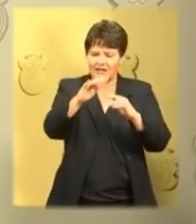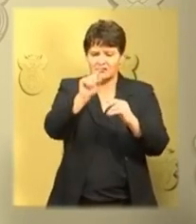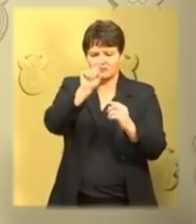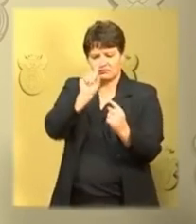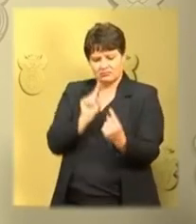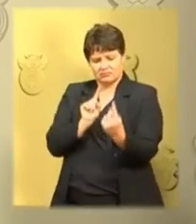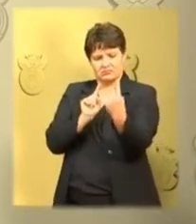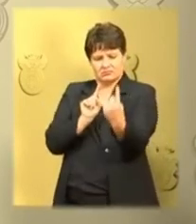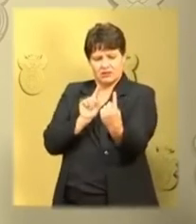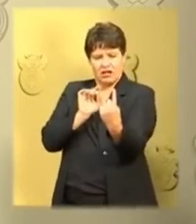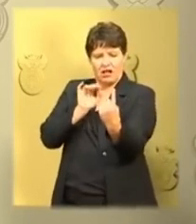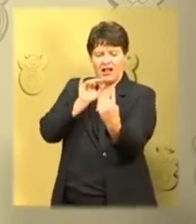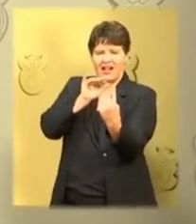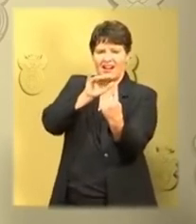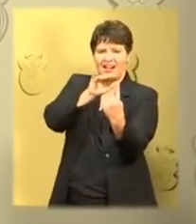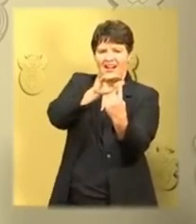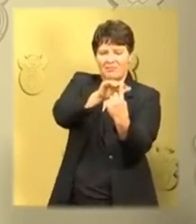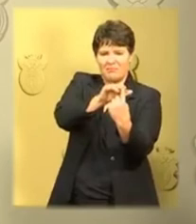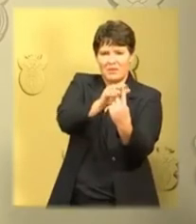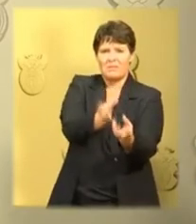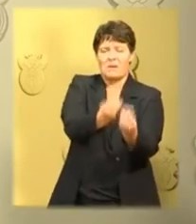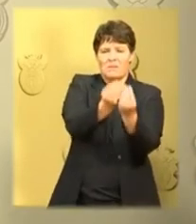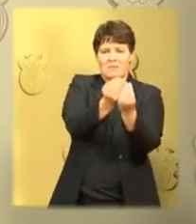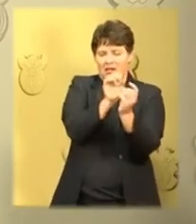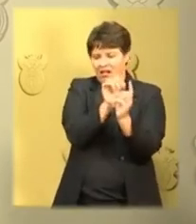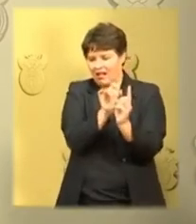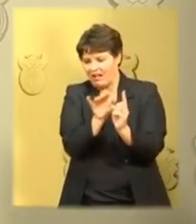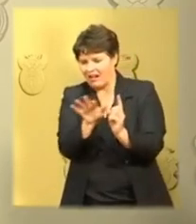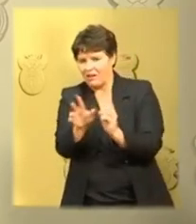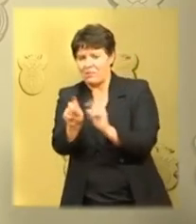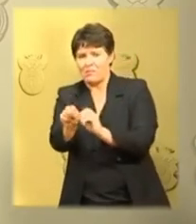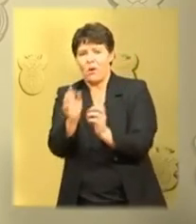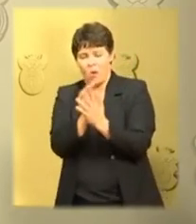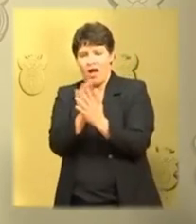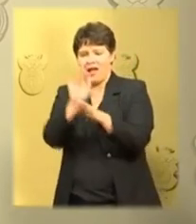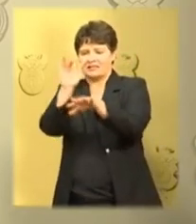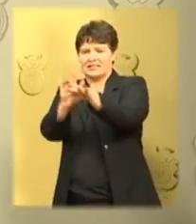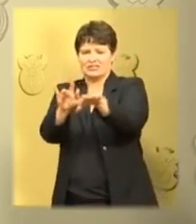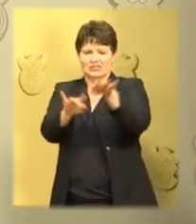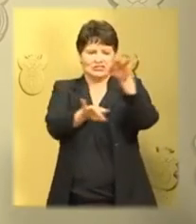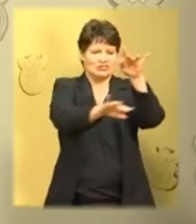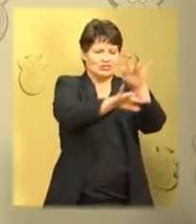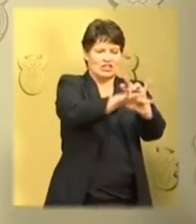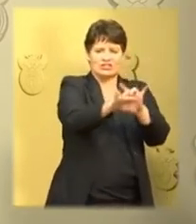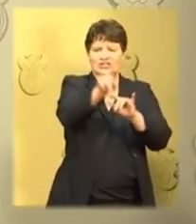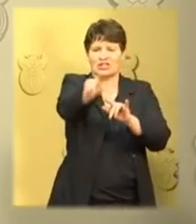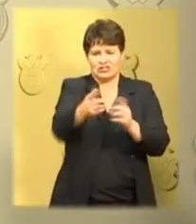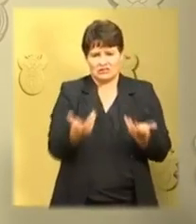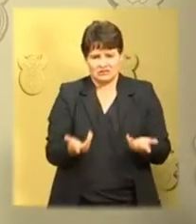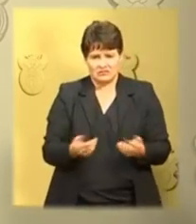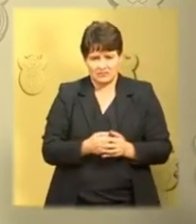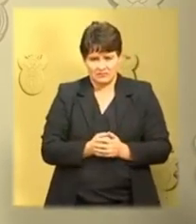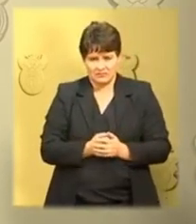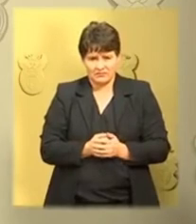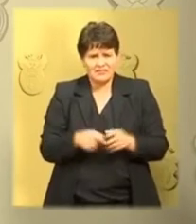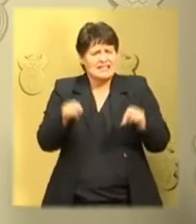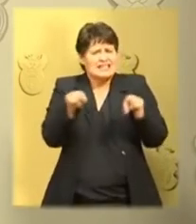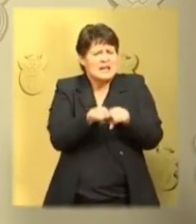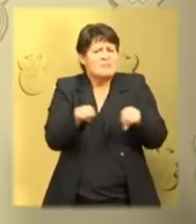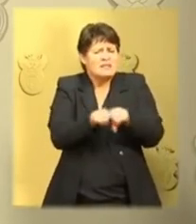and mouth that can be transmitted by direct contact on surfaces that we touch every